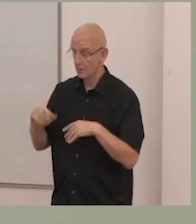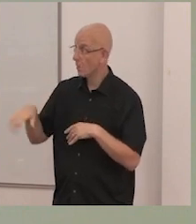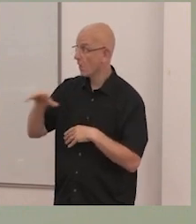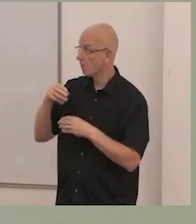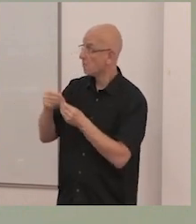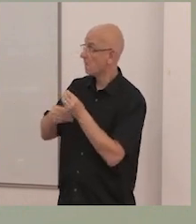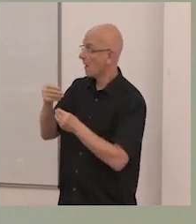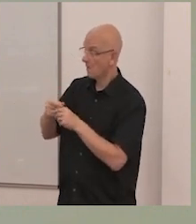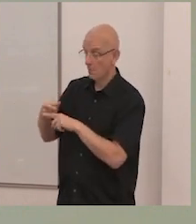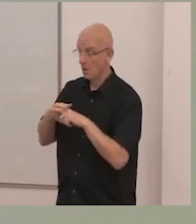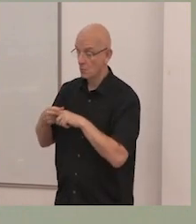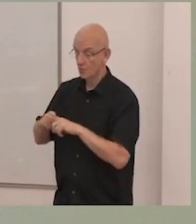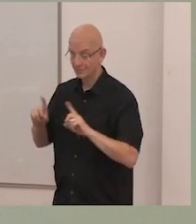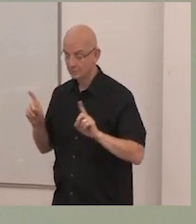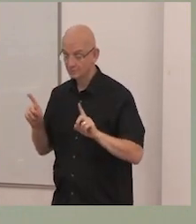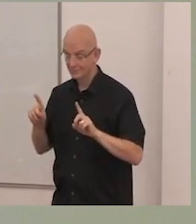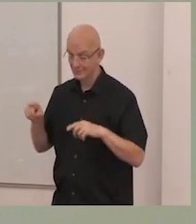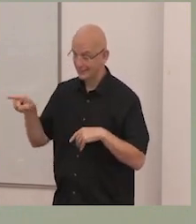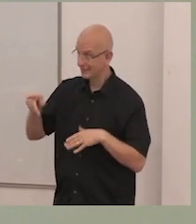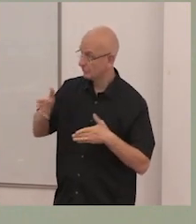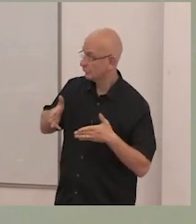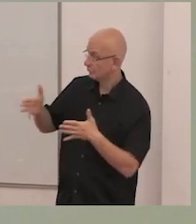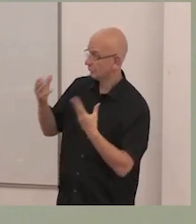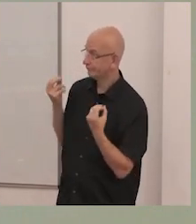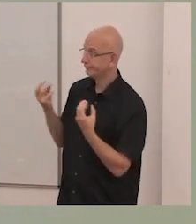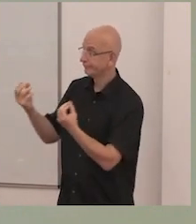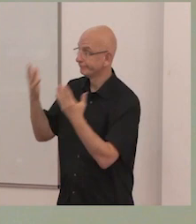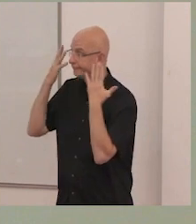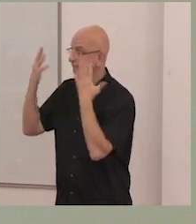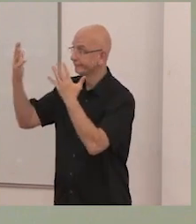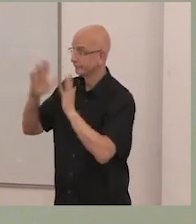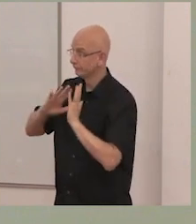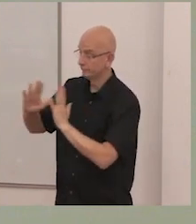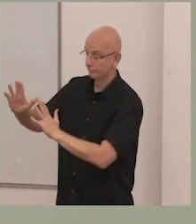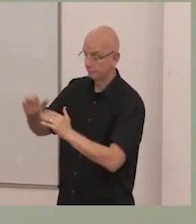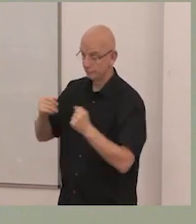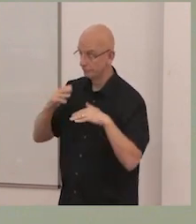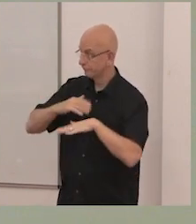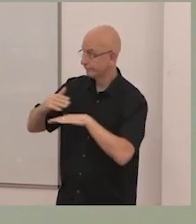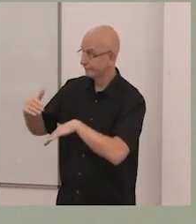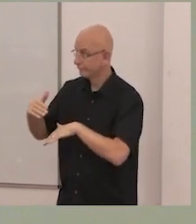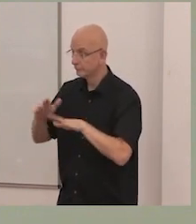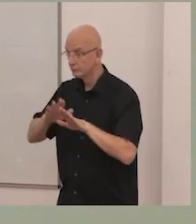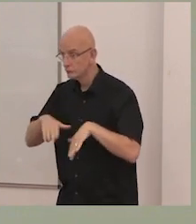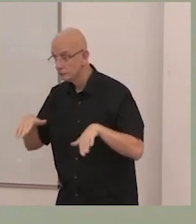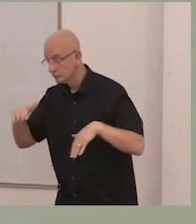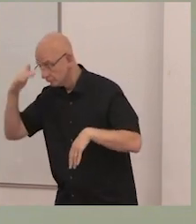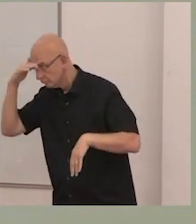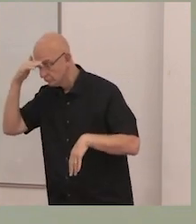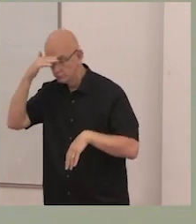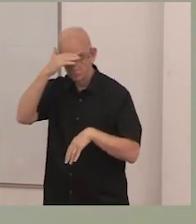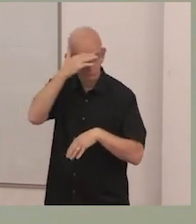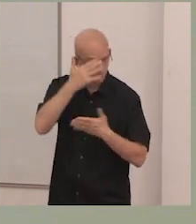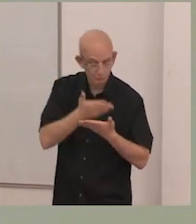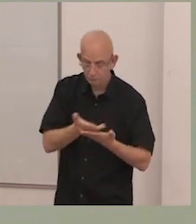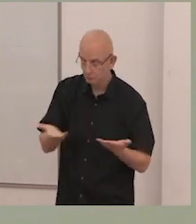there are no street children, no begging, no drug addicts, nothing.